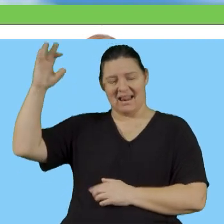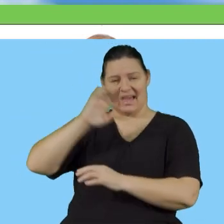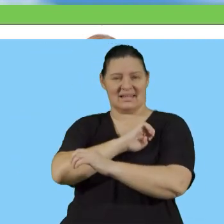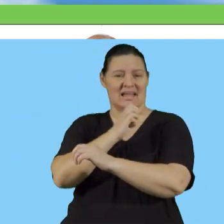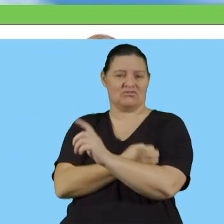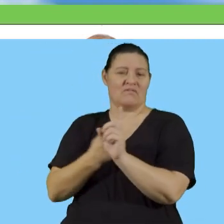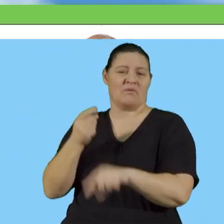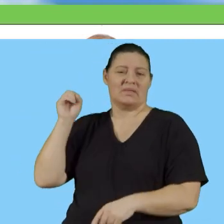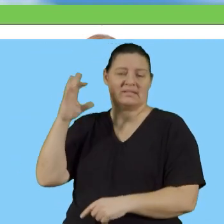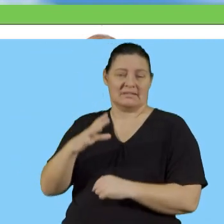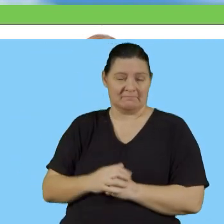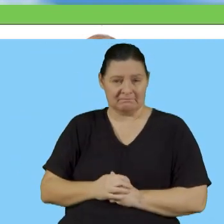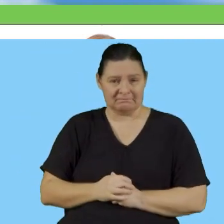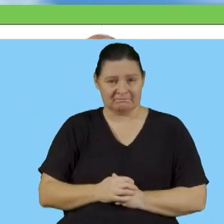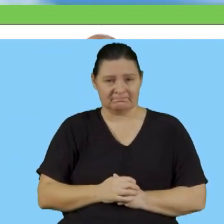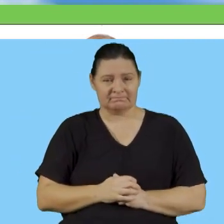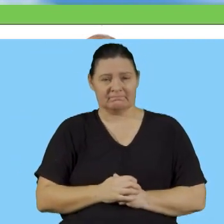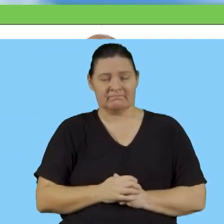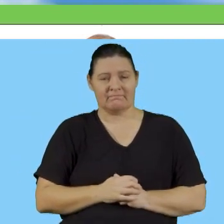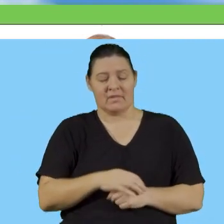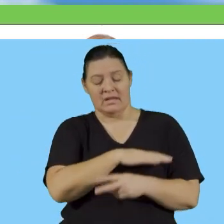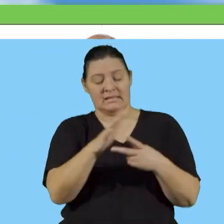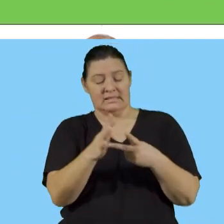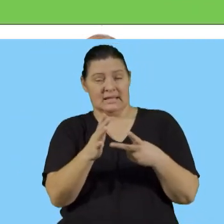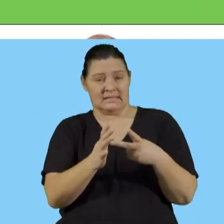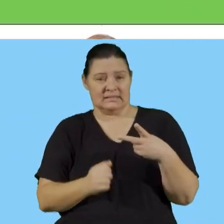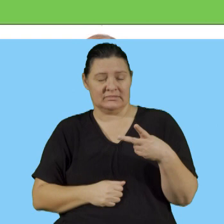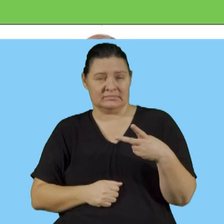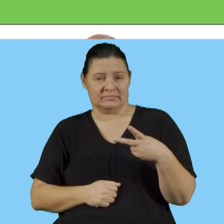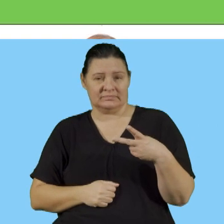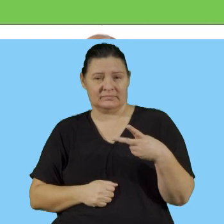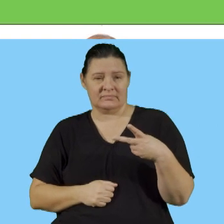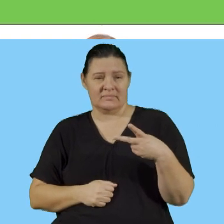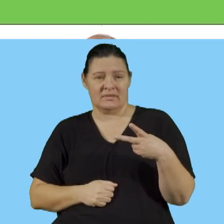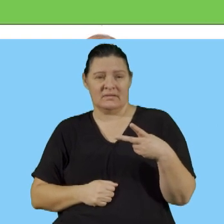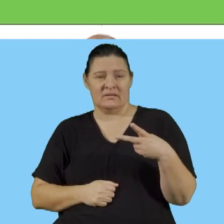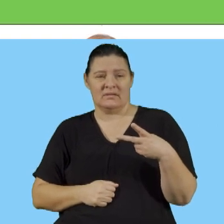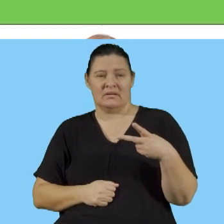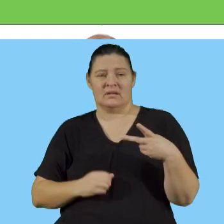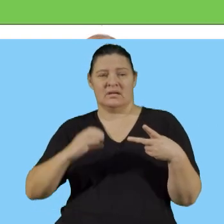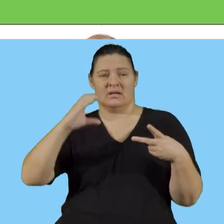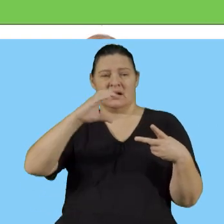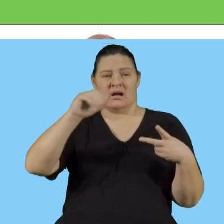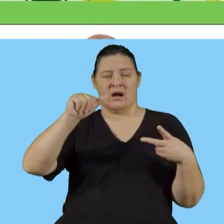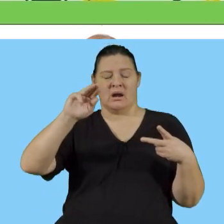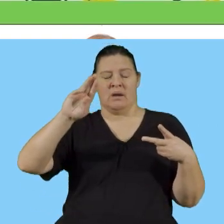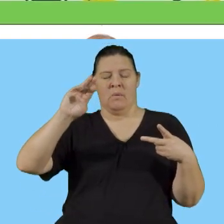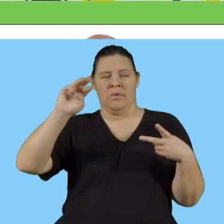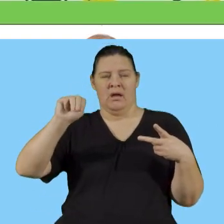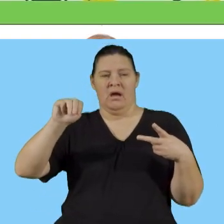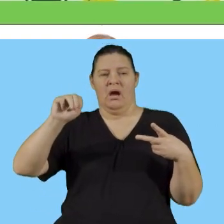energy coming from the sun. Our second thing or concept that is needed